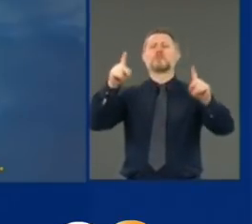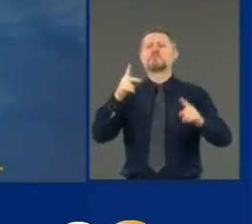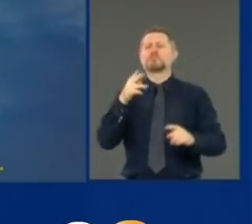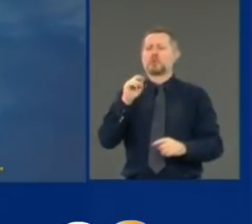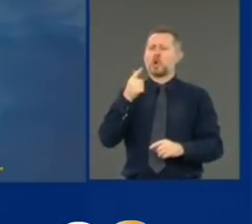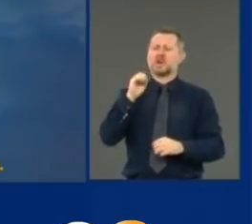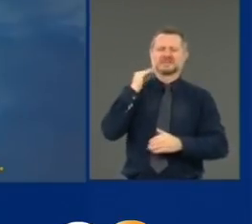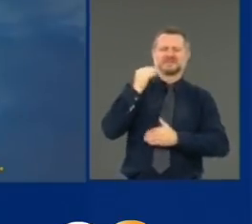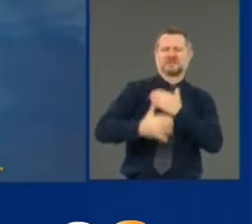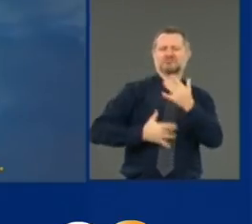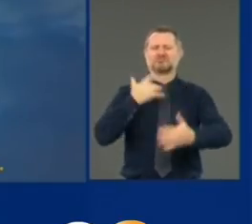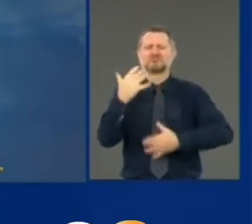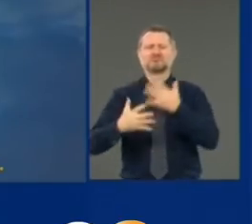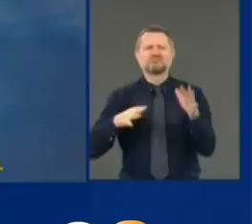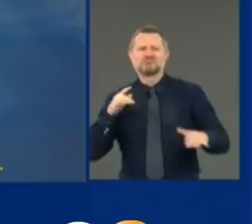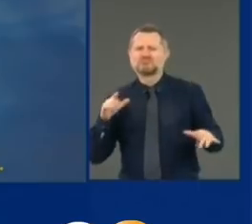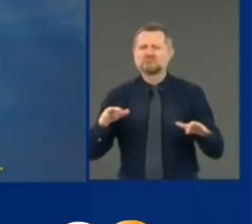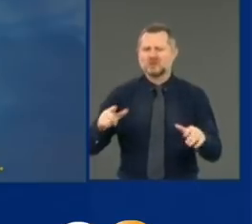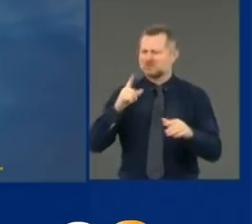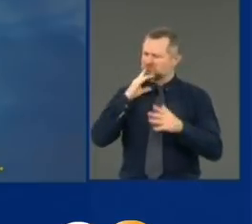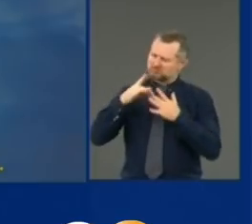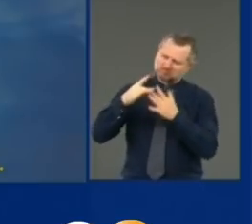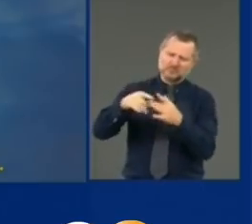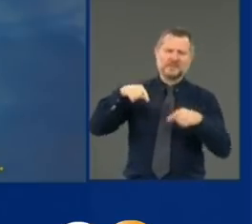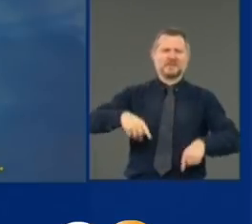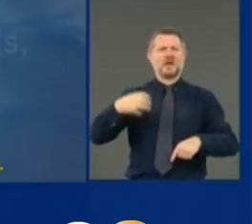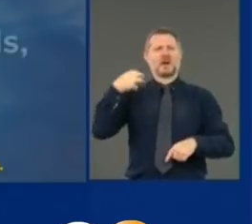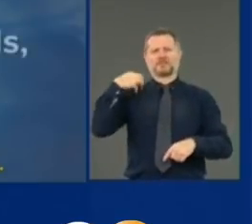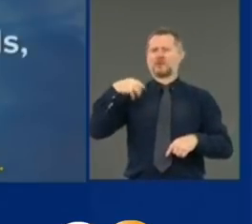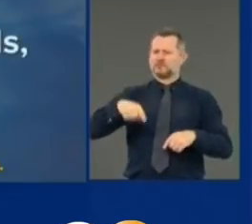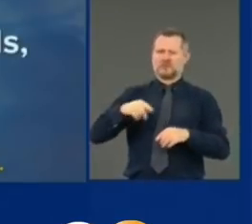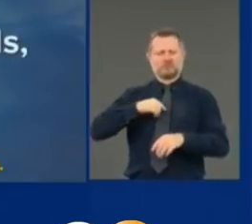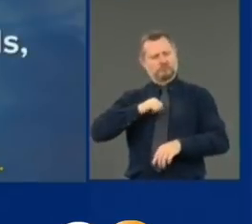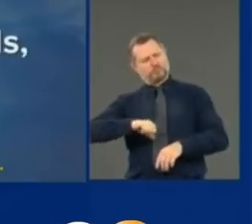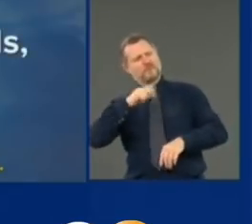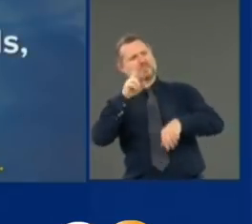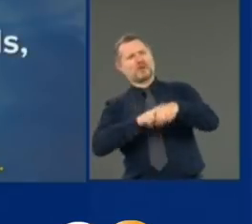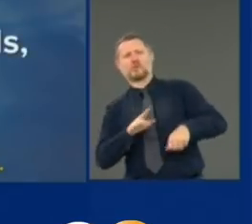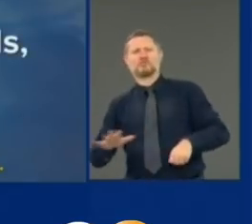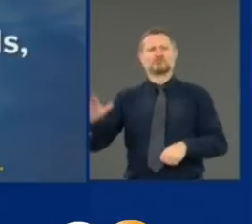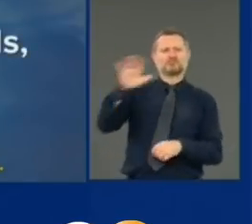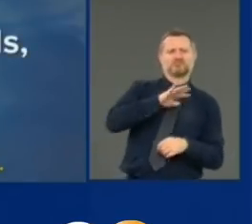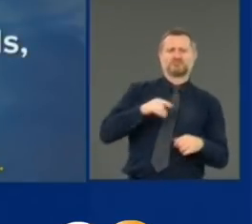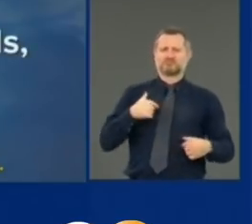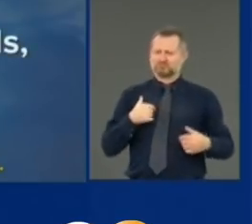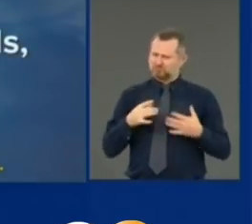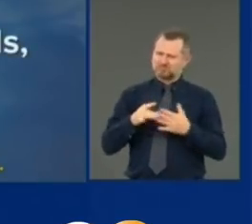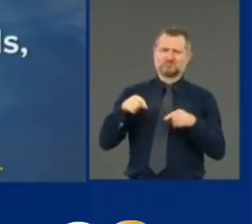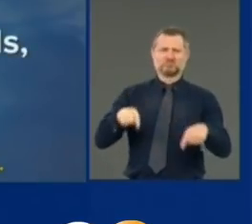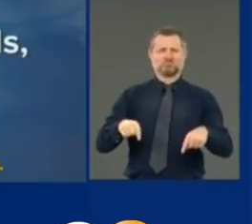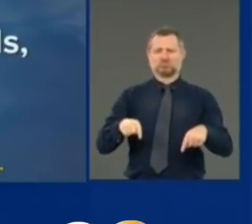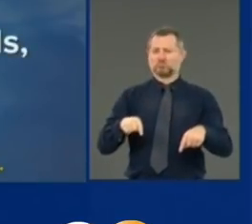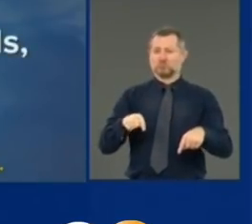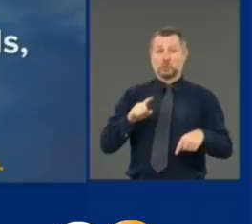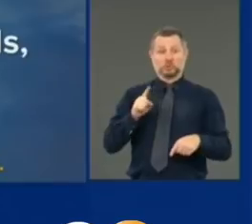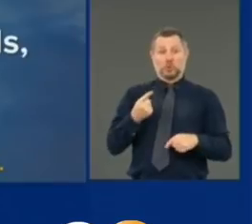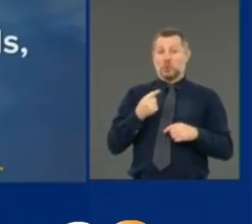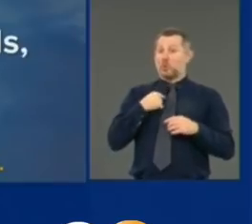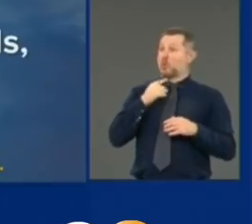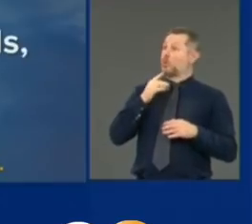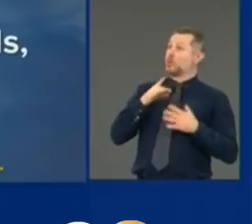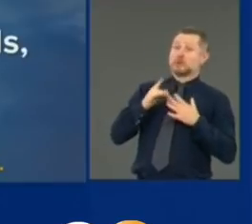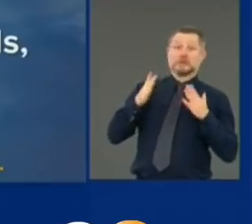pride ourselves on that, and we work to be that. And being the progressive capital means not